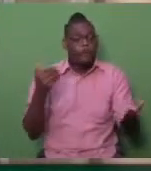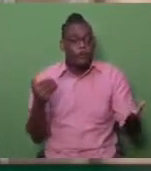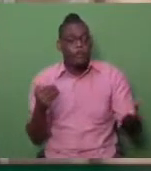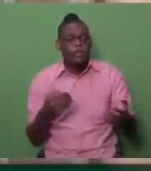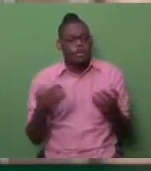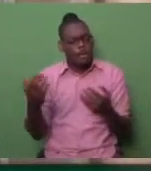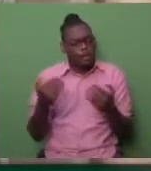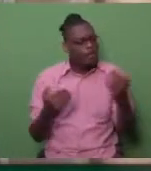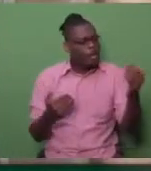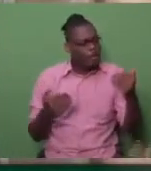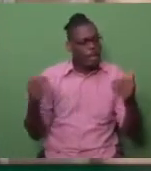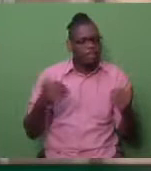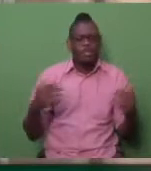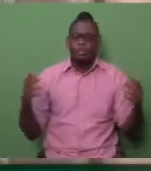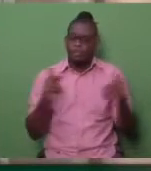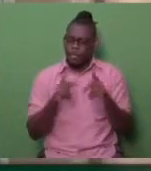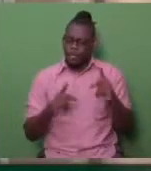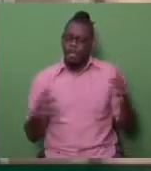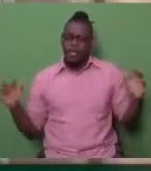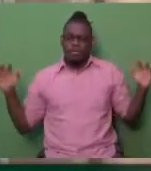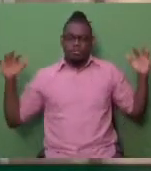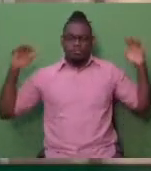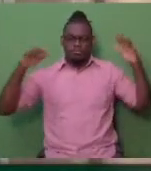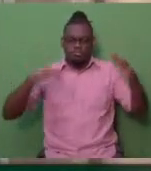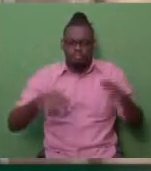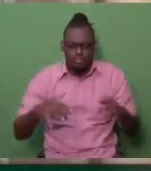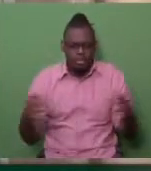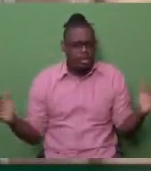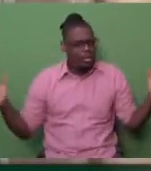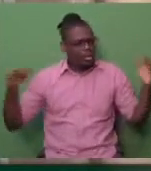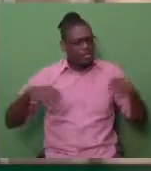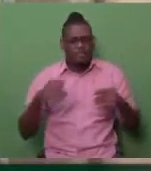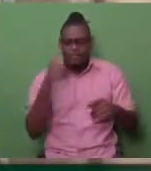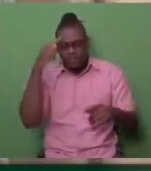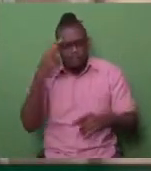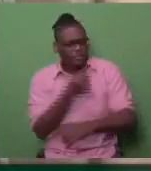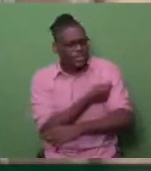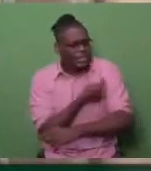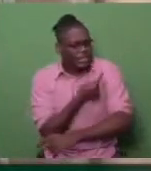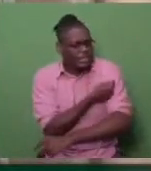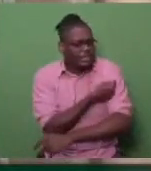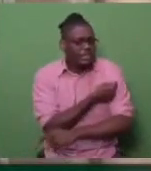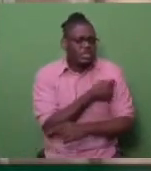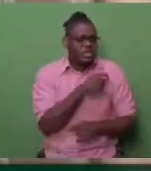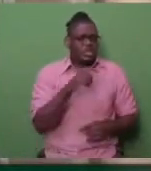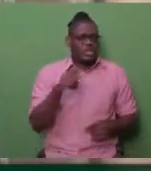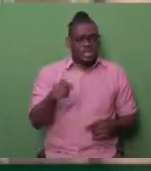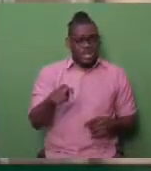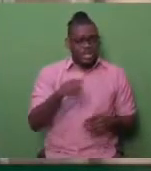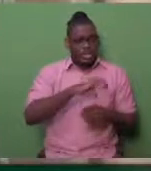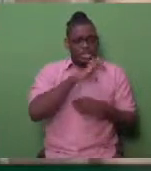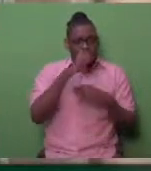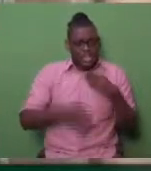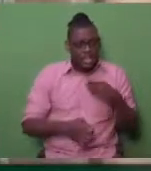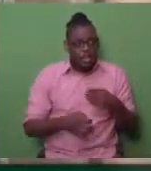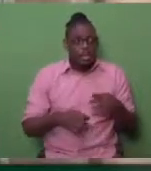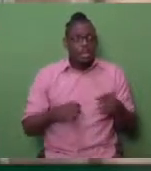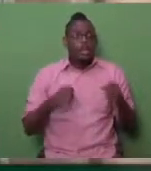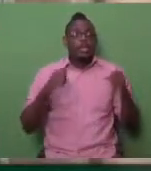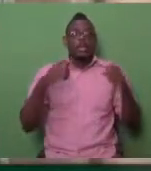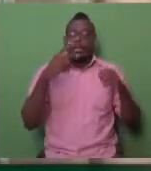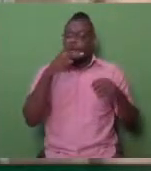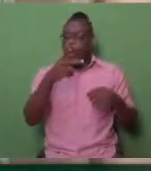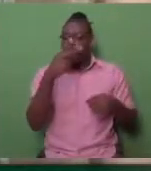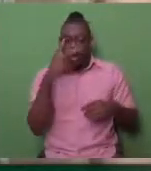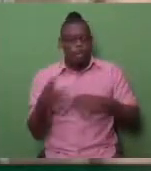back home. Easy. That was on Tuesday, June. The next day saw the chaos at the nation's health facilities. The Minister